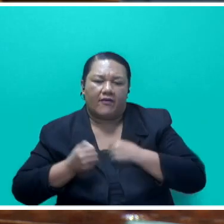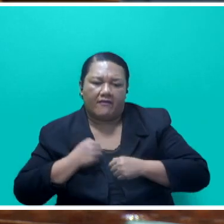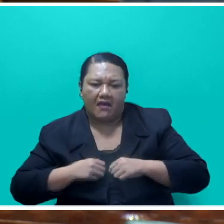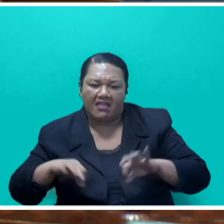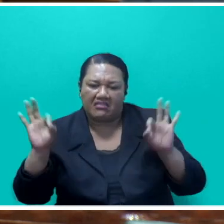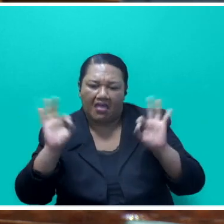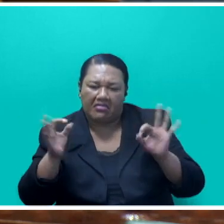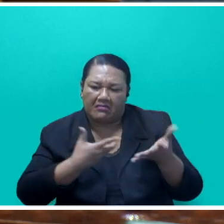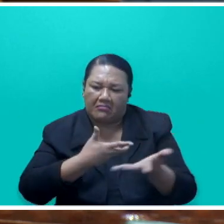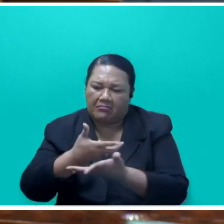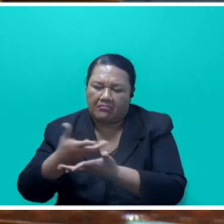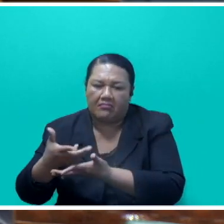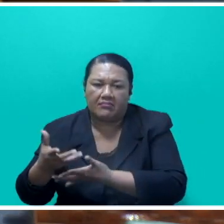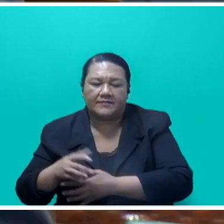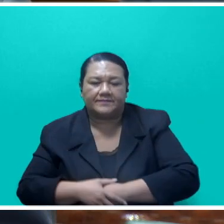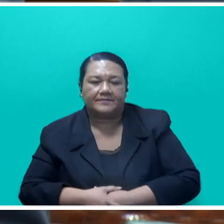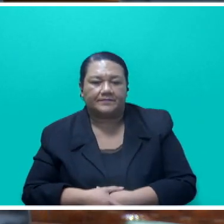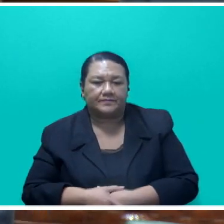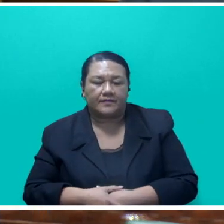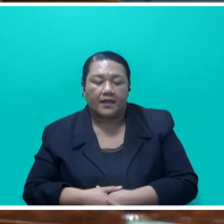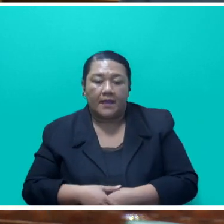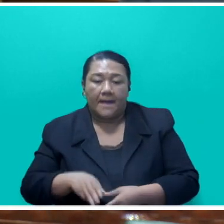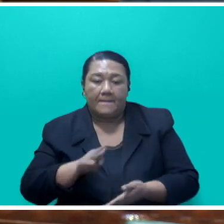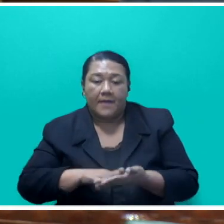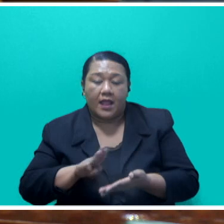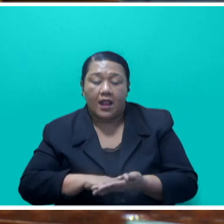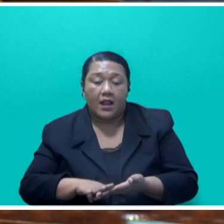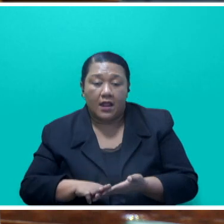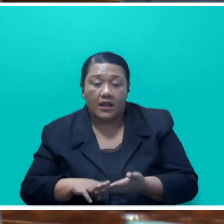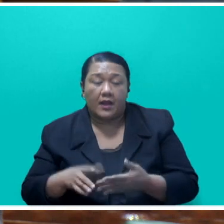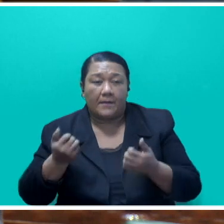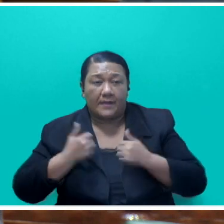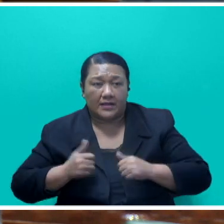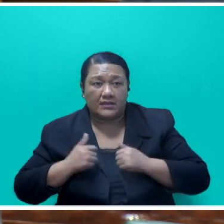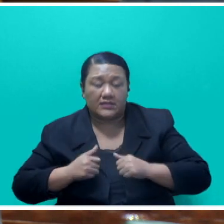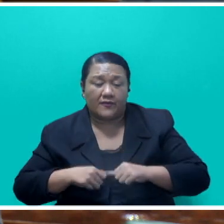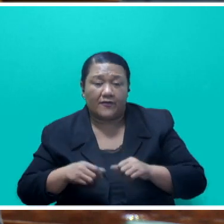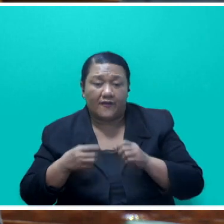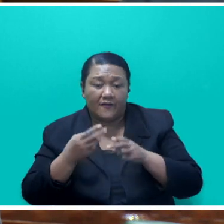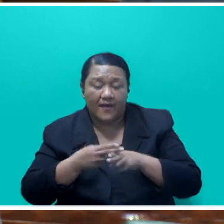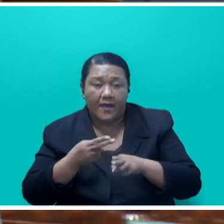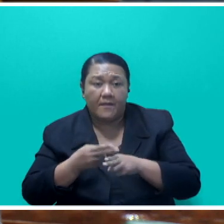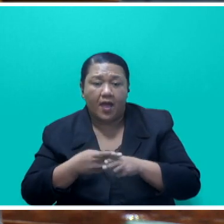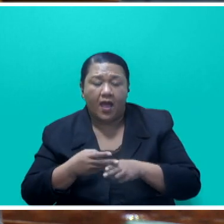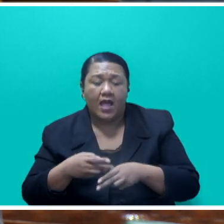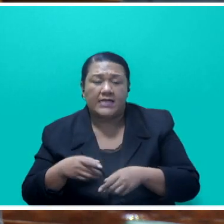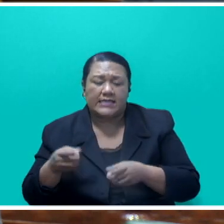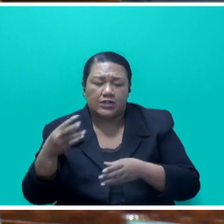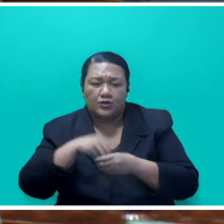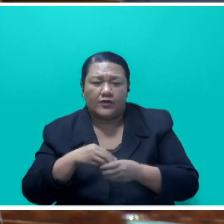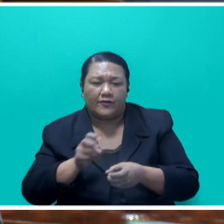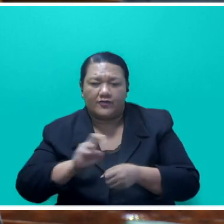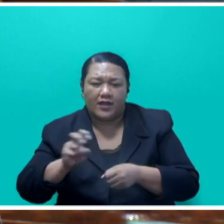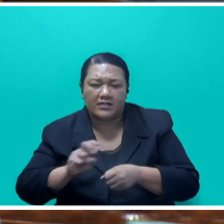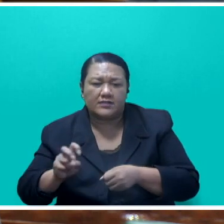For that, I wish to thank you, and I will always cherish the moment. I will always cherish the moment when you said in